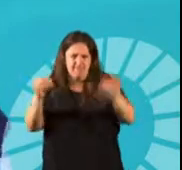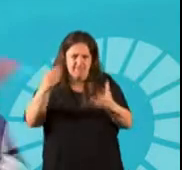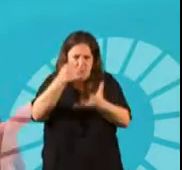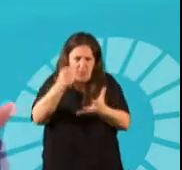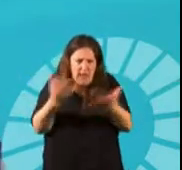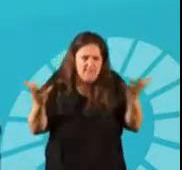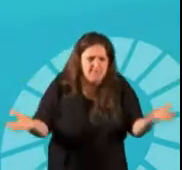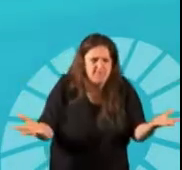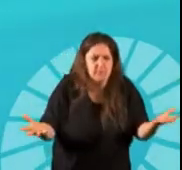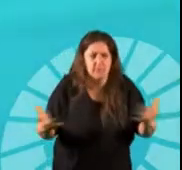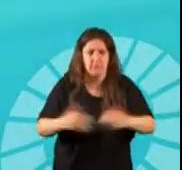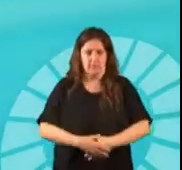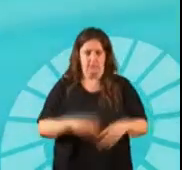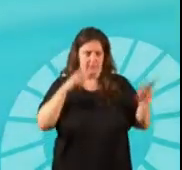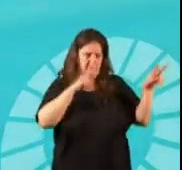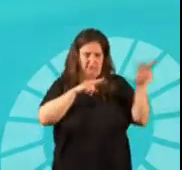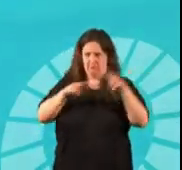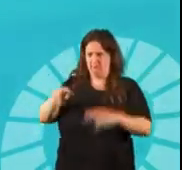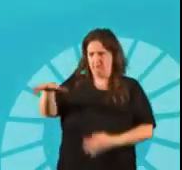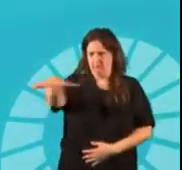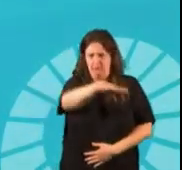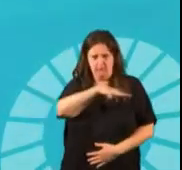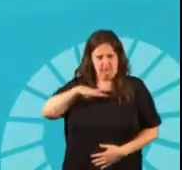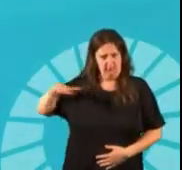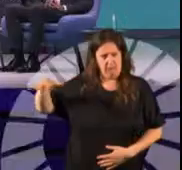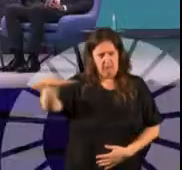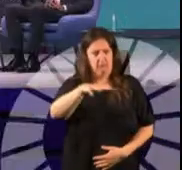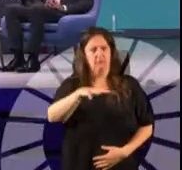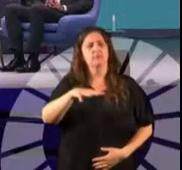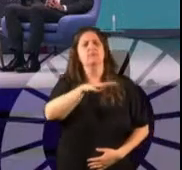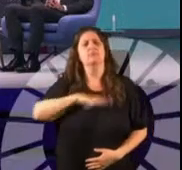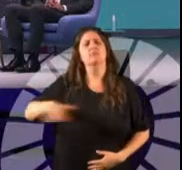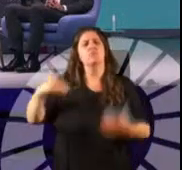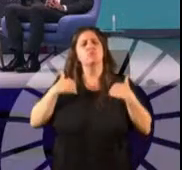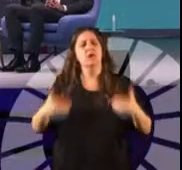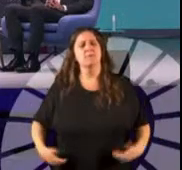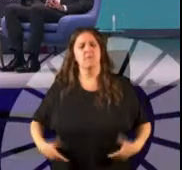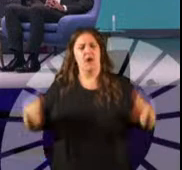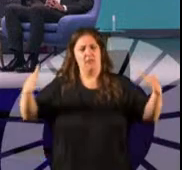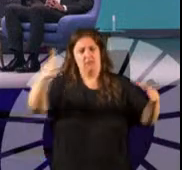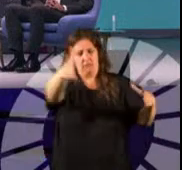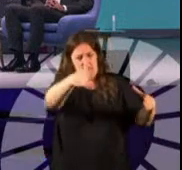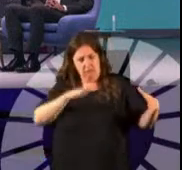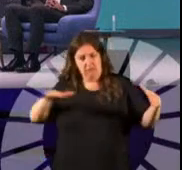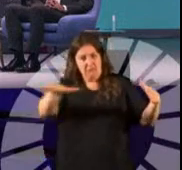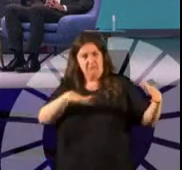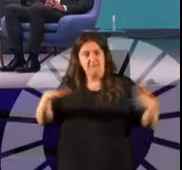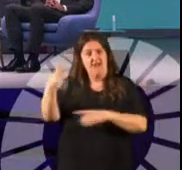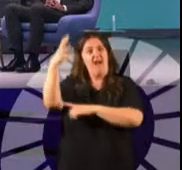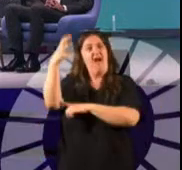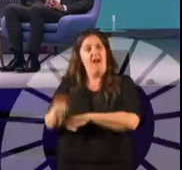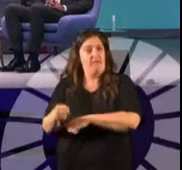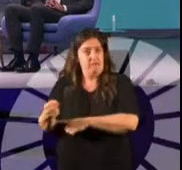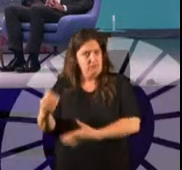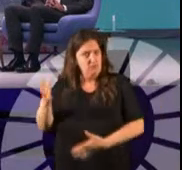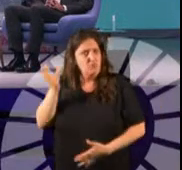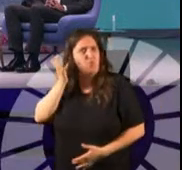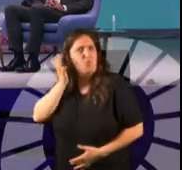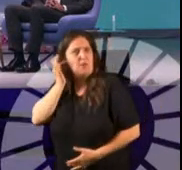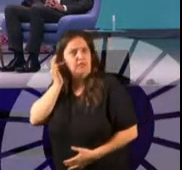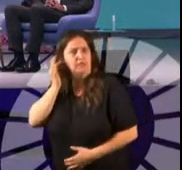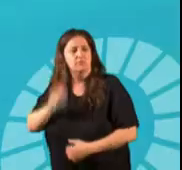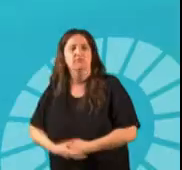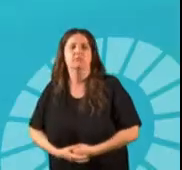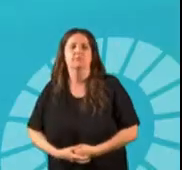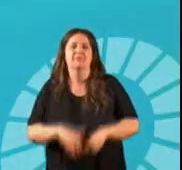about half of humanity. There are many people who confuse the issue of equality between men and women with